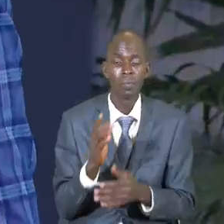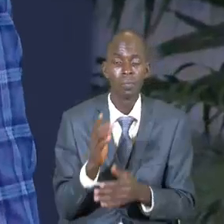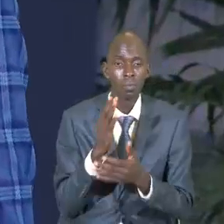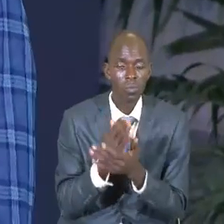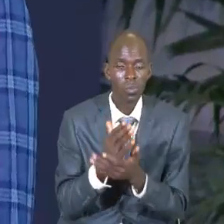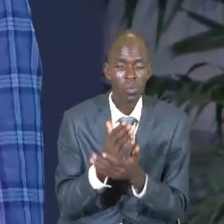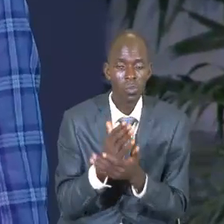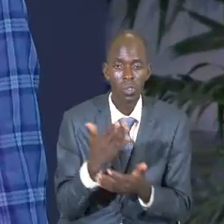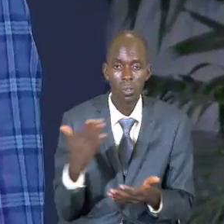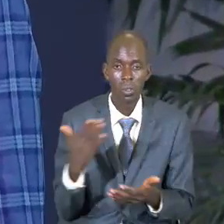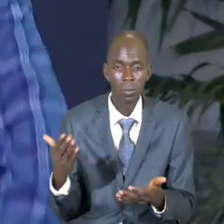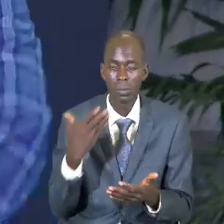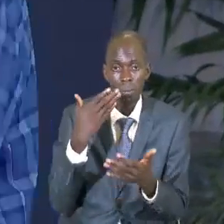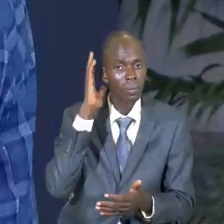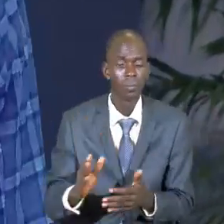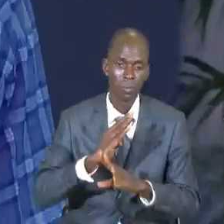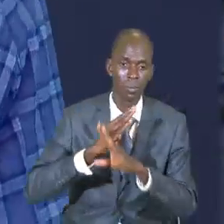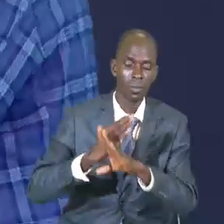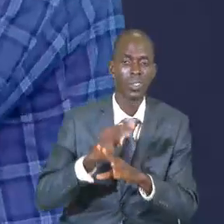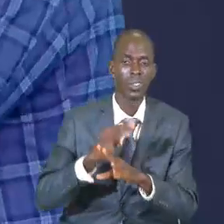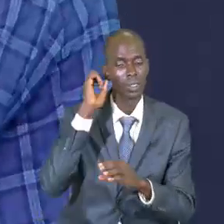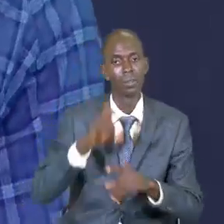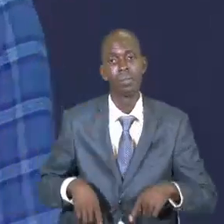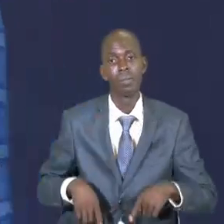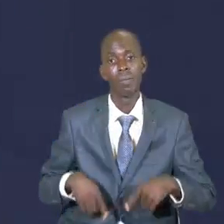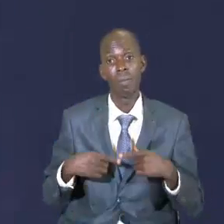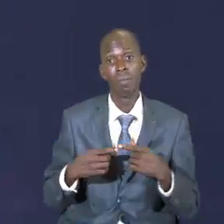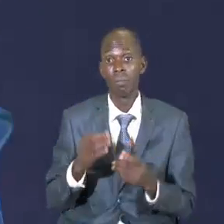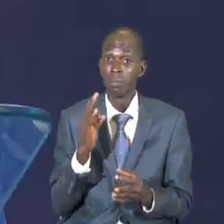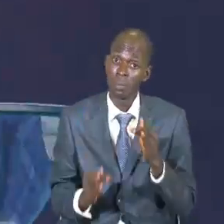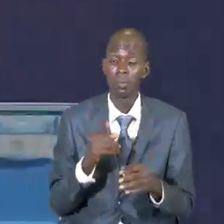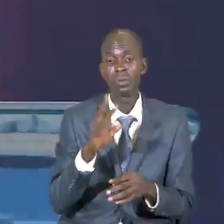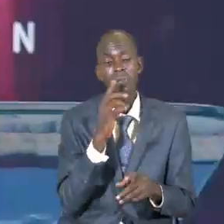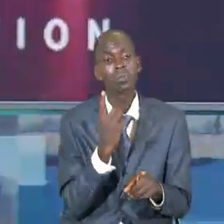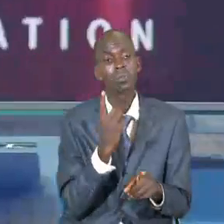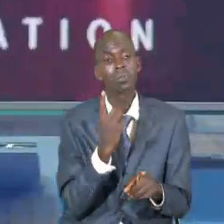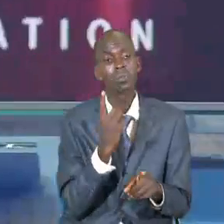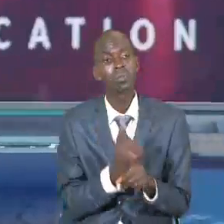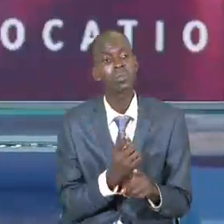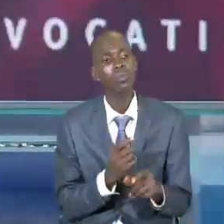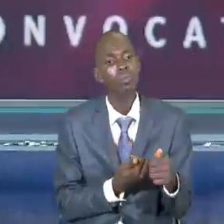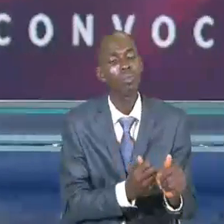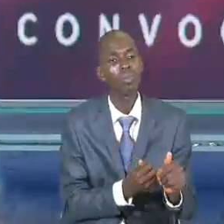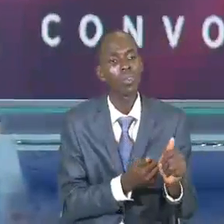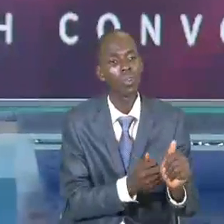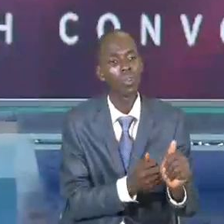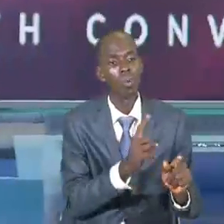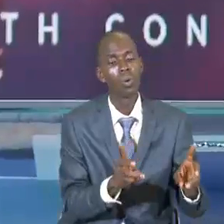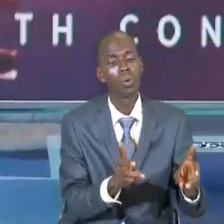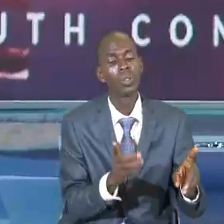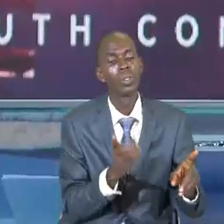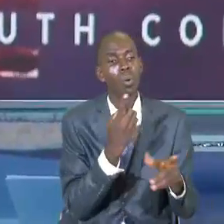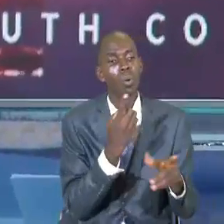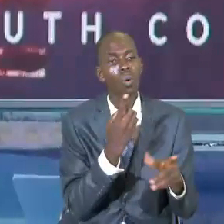will interrupt his life. If your life is just going on as usual, what you did yesterday, you're doing